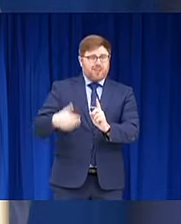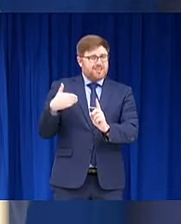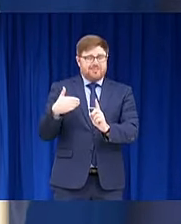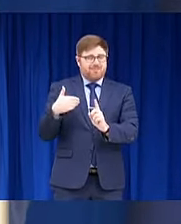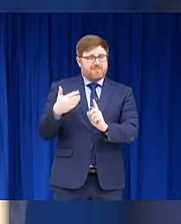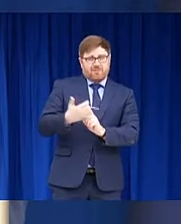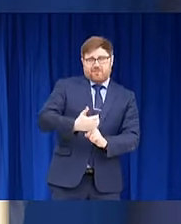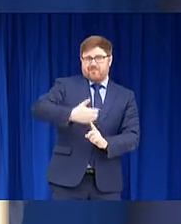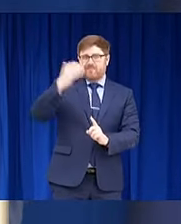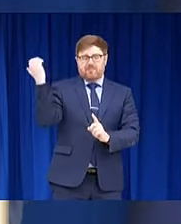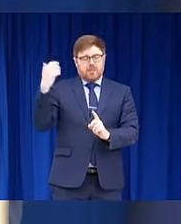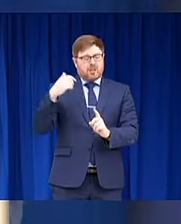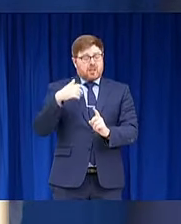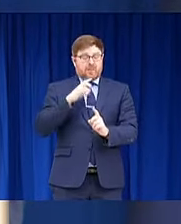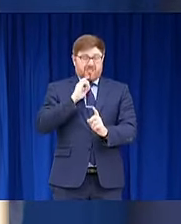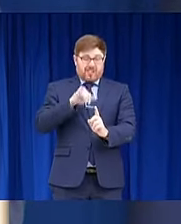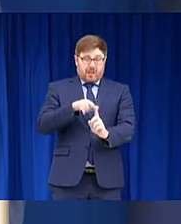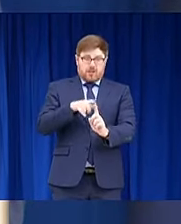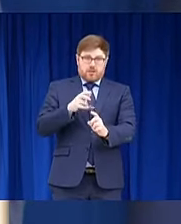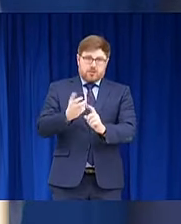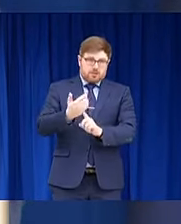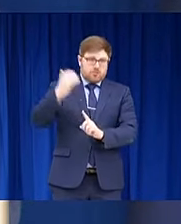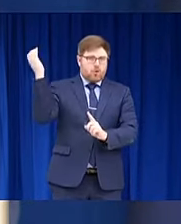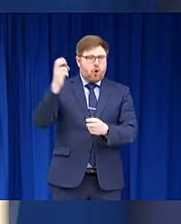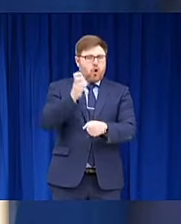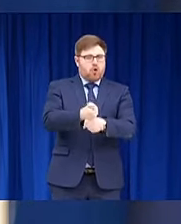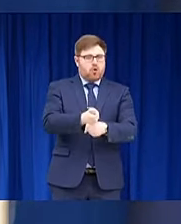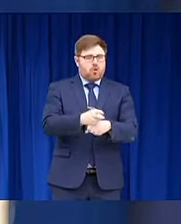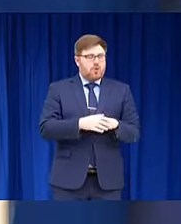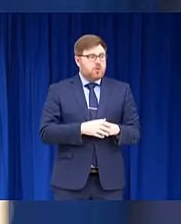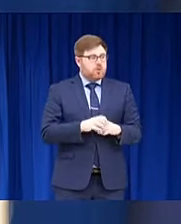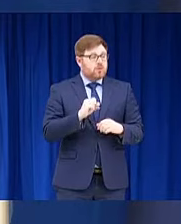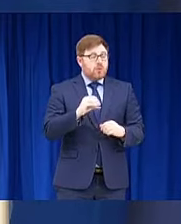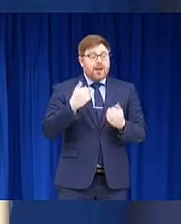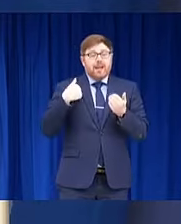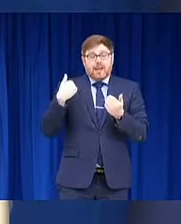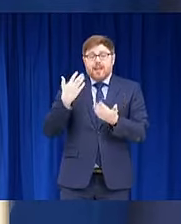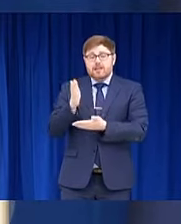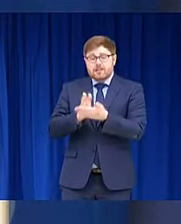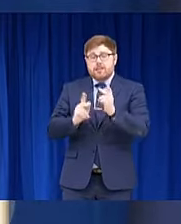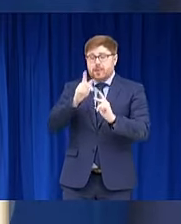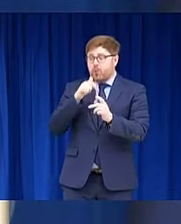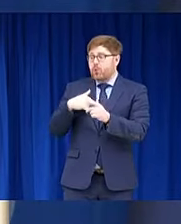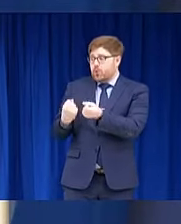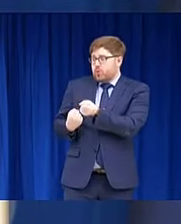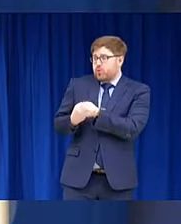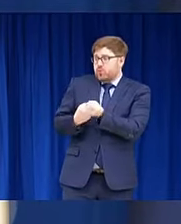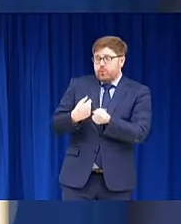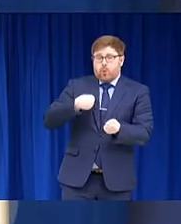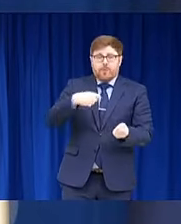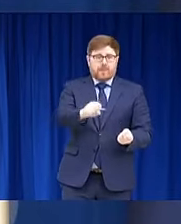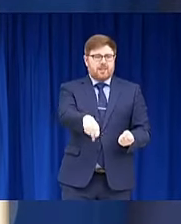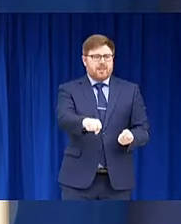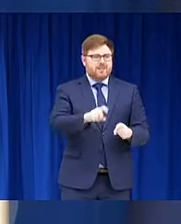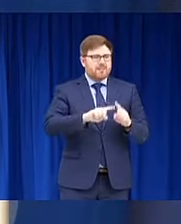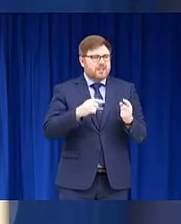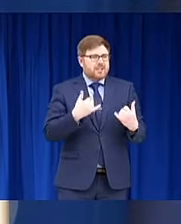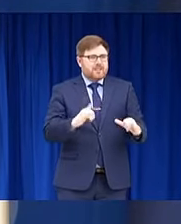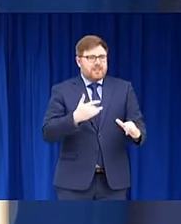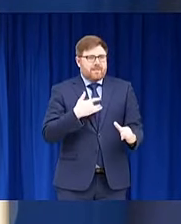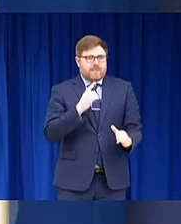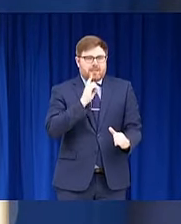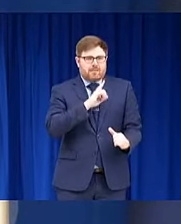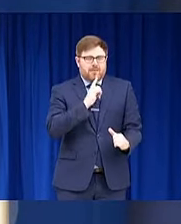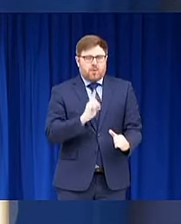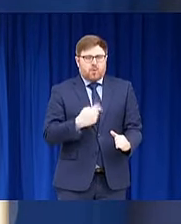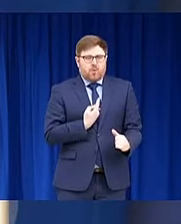And it was hard. I had people in my corner, yes, but I felt so alone, and